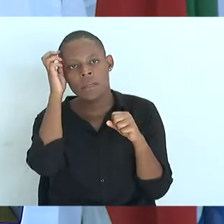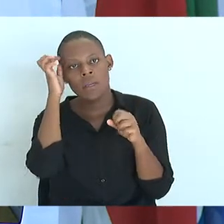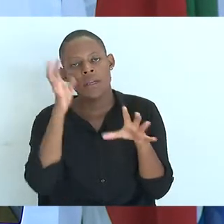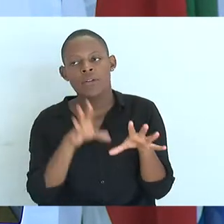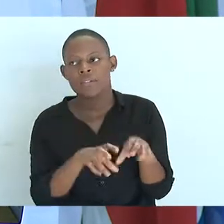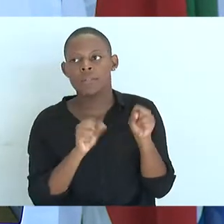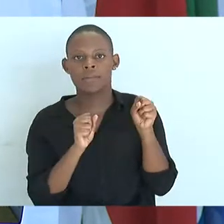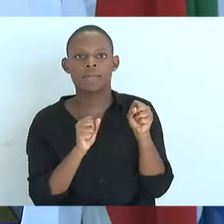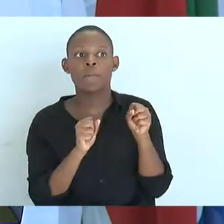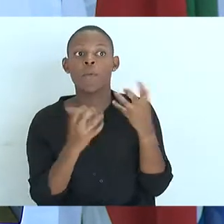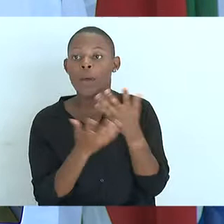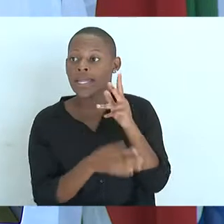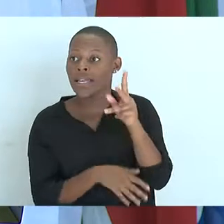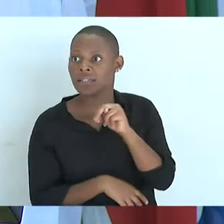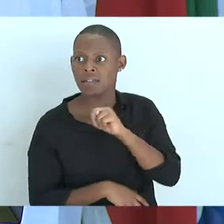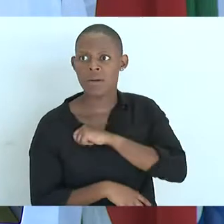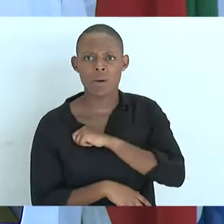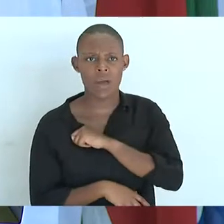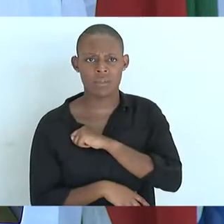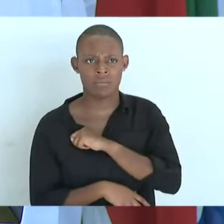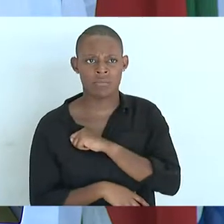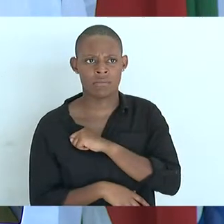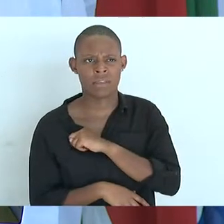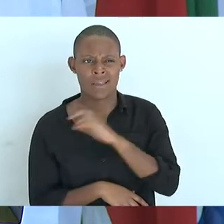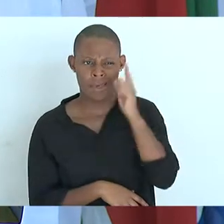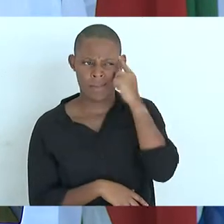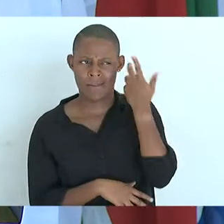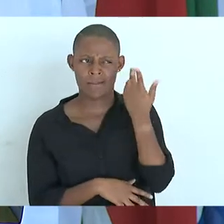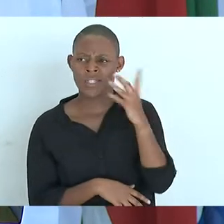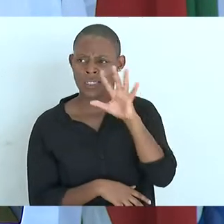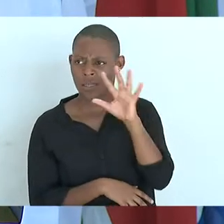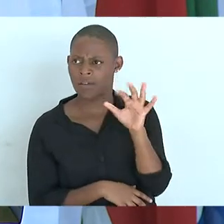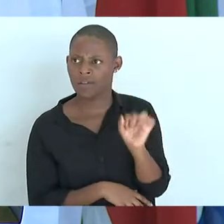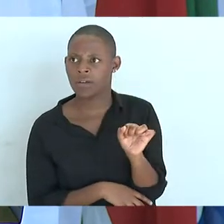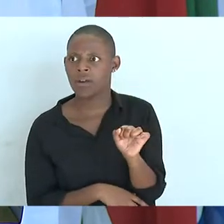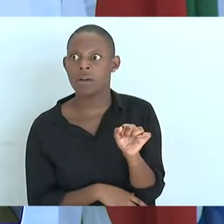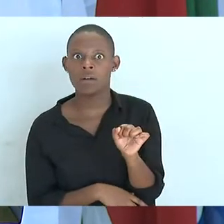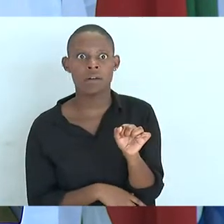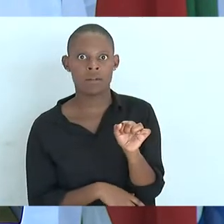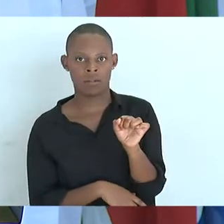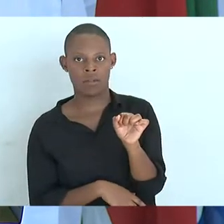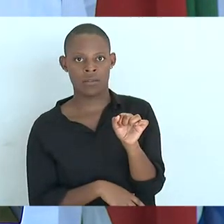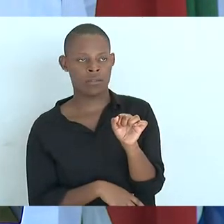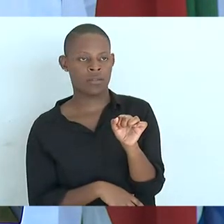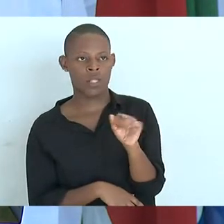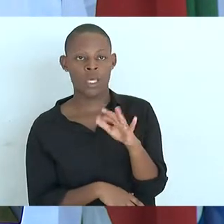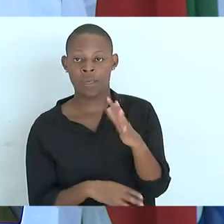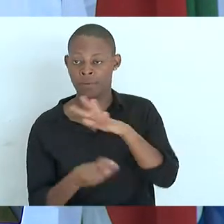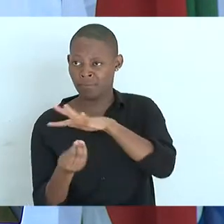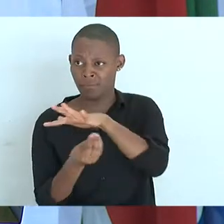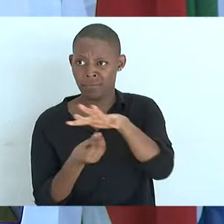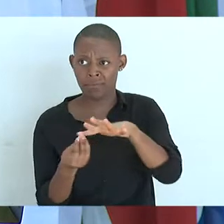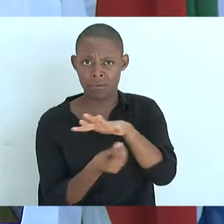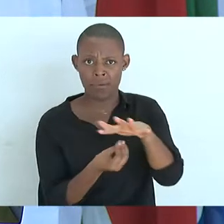KwaZulu-Natal, I think in South Africa. The family of